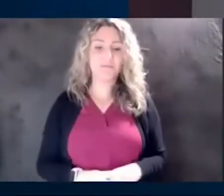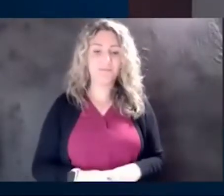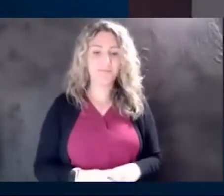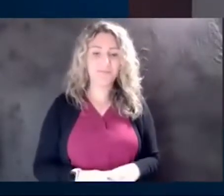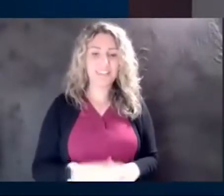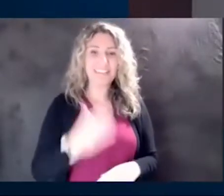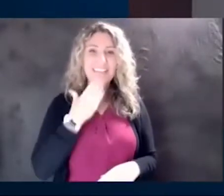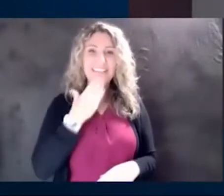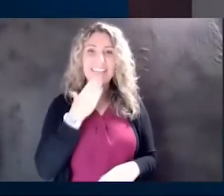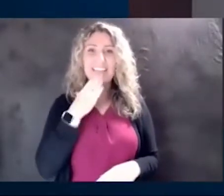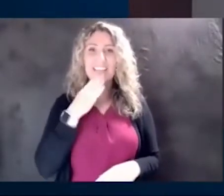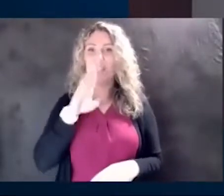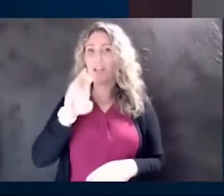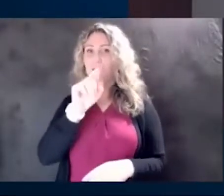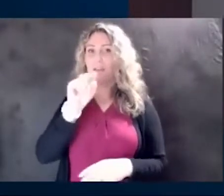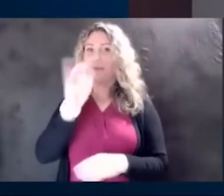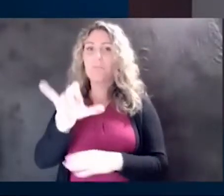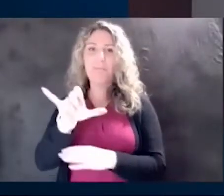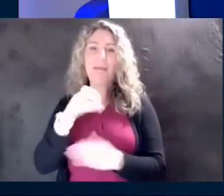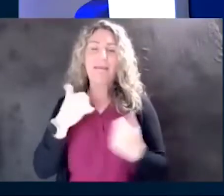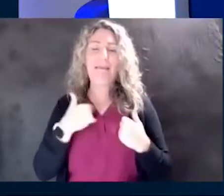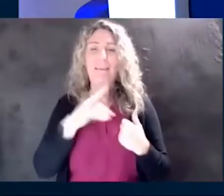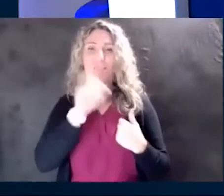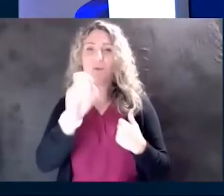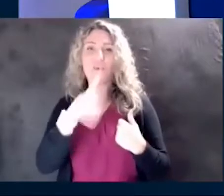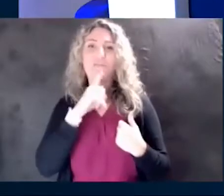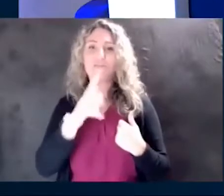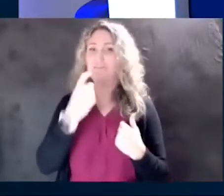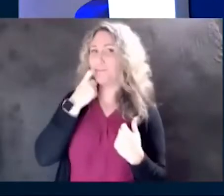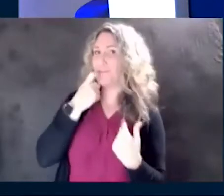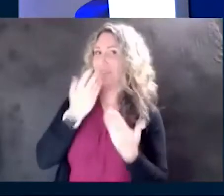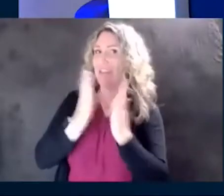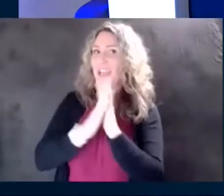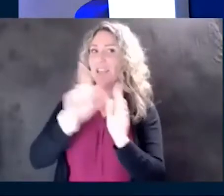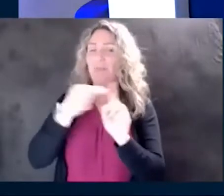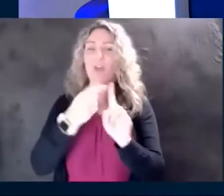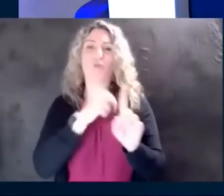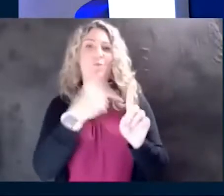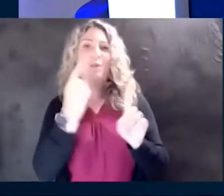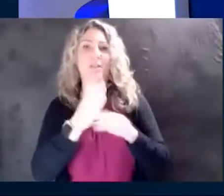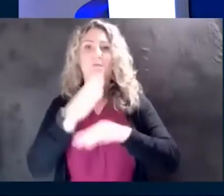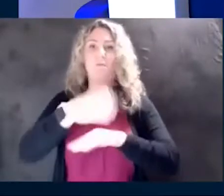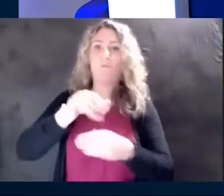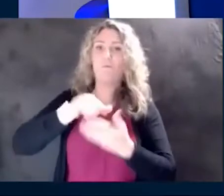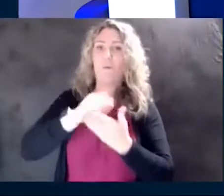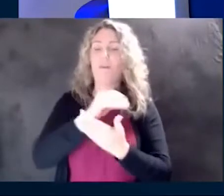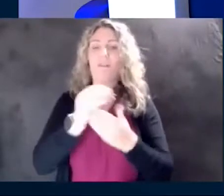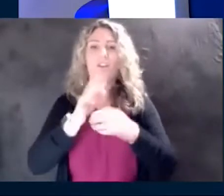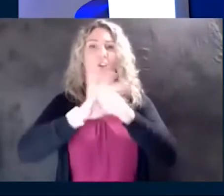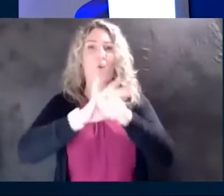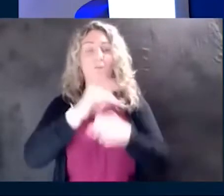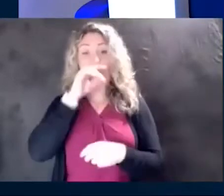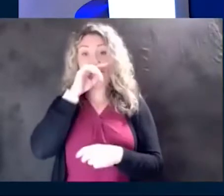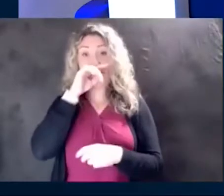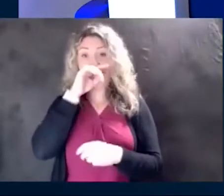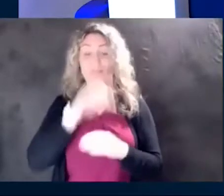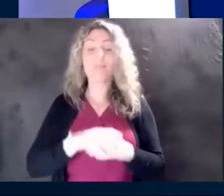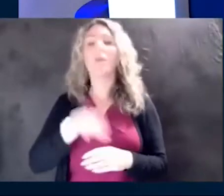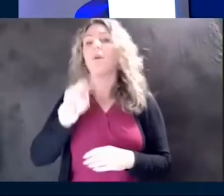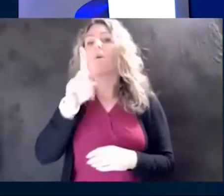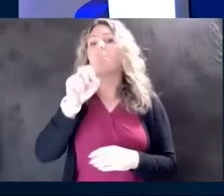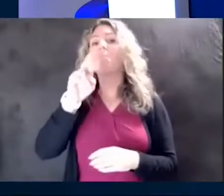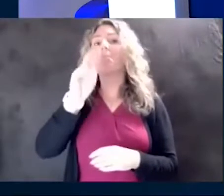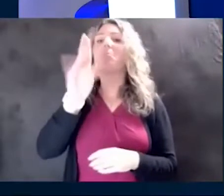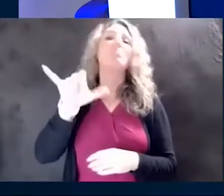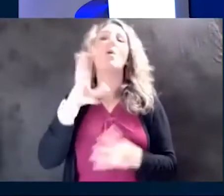have the question you just asked, so you helped us answer that one about the risk of being overweight and COVID. Marty wants to know, Dr. Hawkinson, in